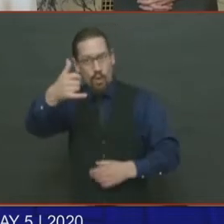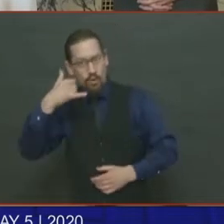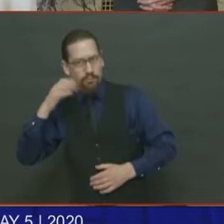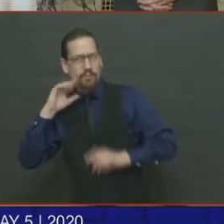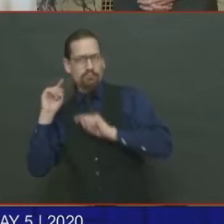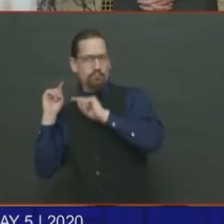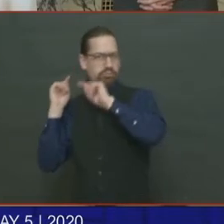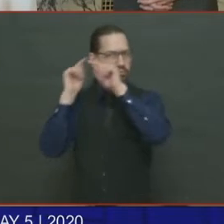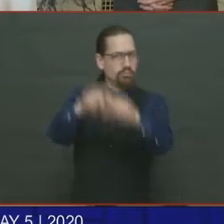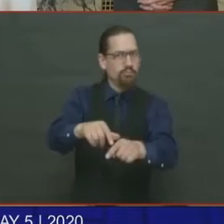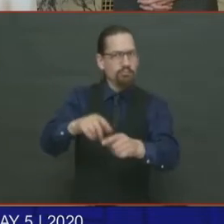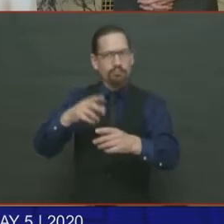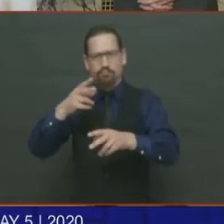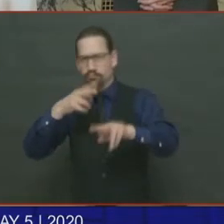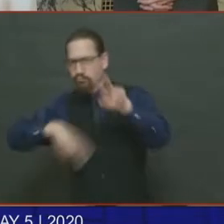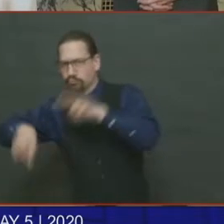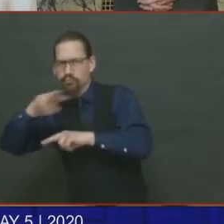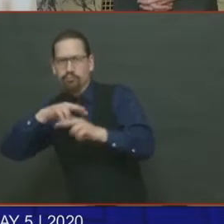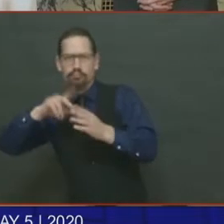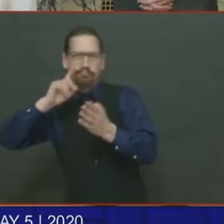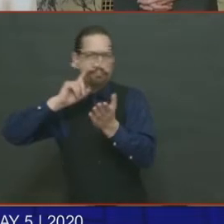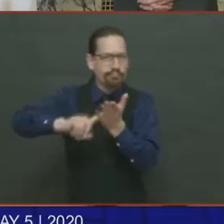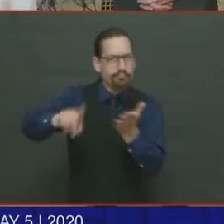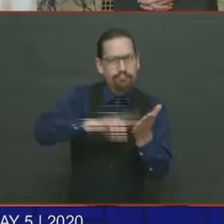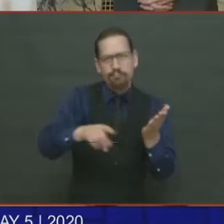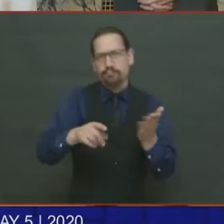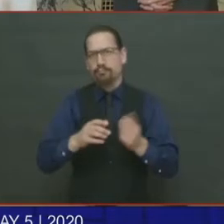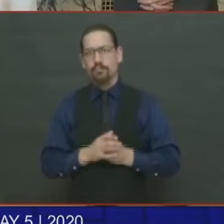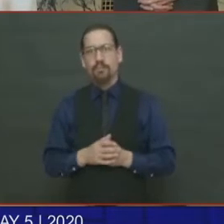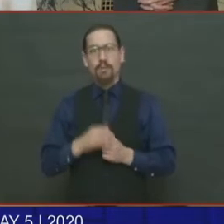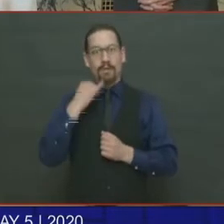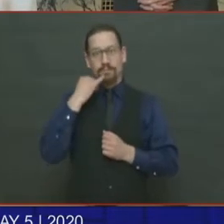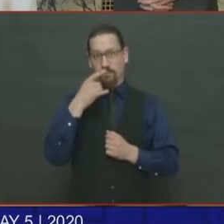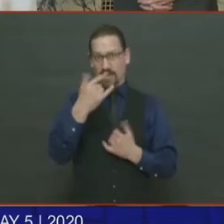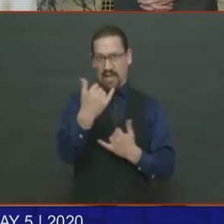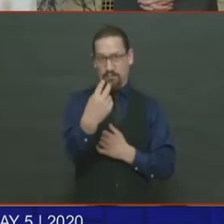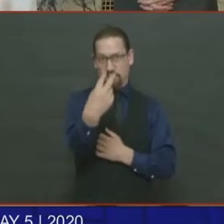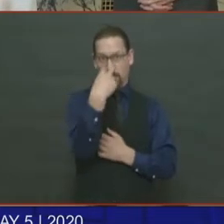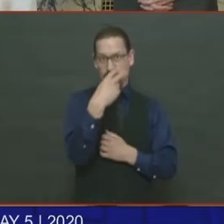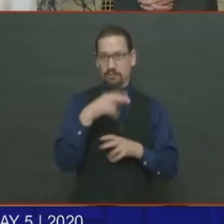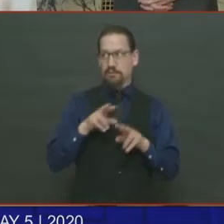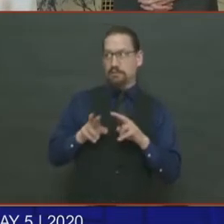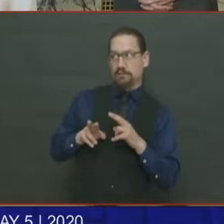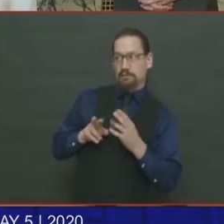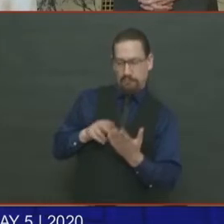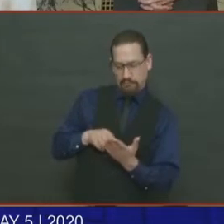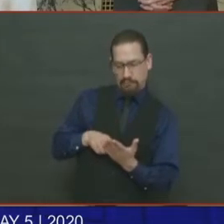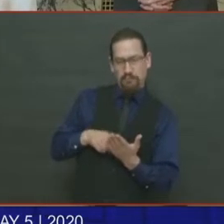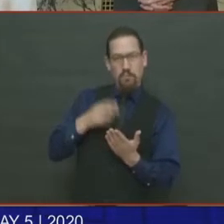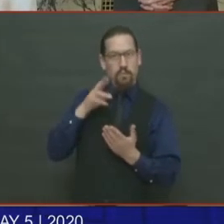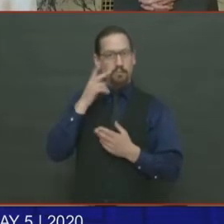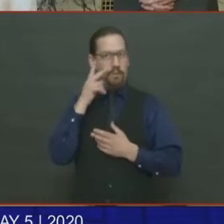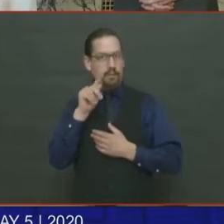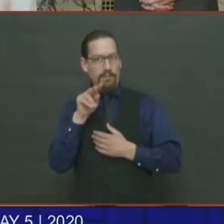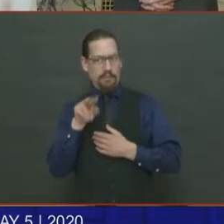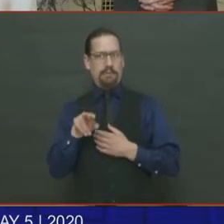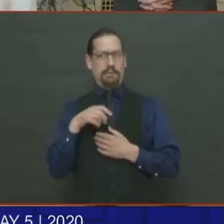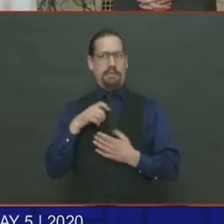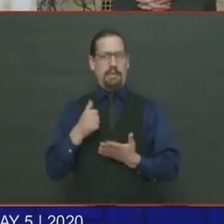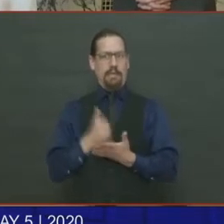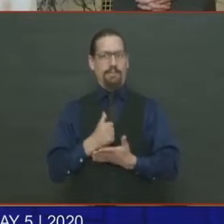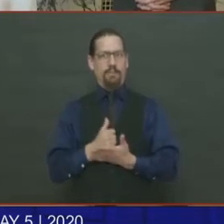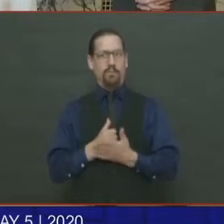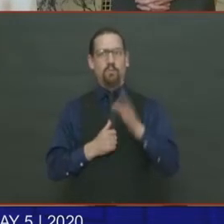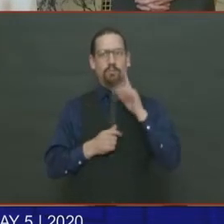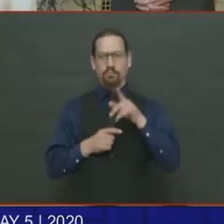unsafe in your home, call us, go to the Safe at Home website, call domestic abuse